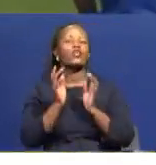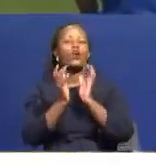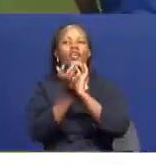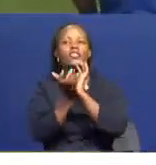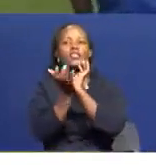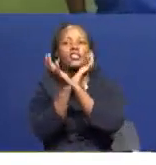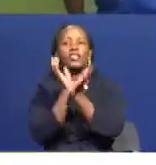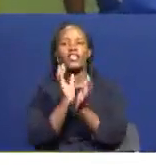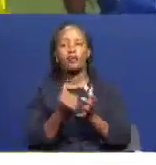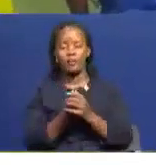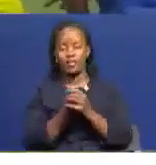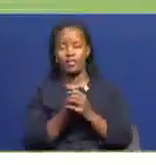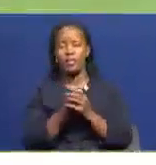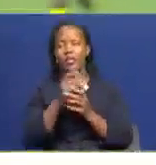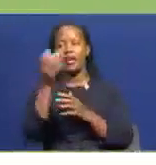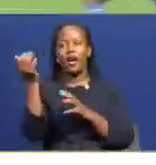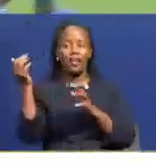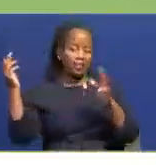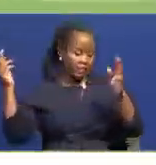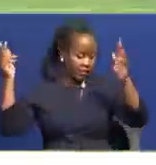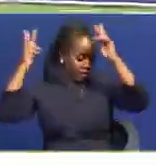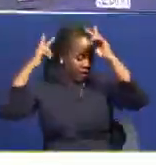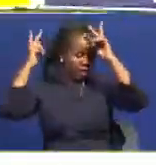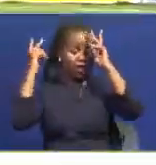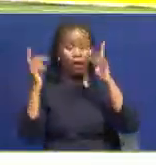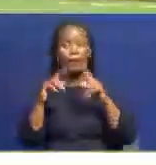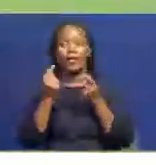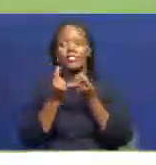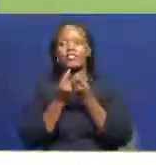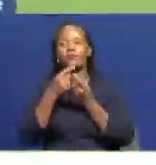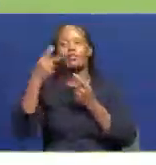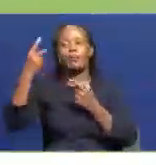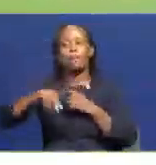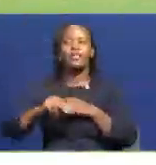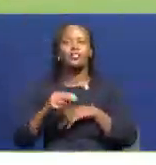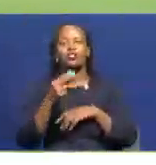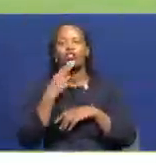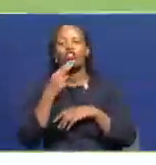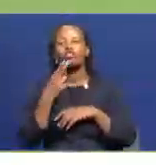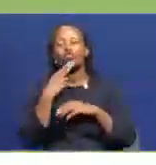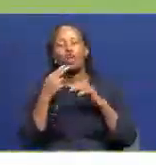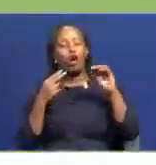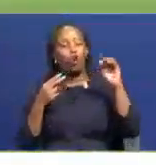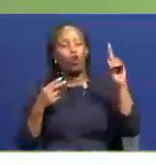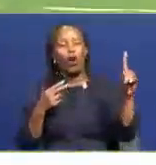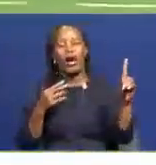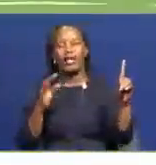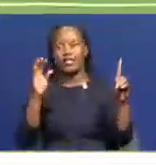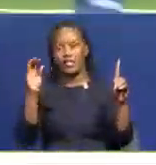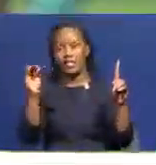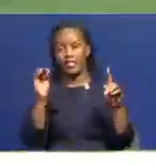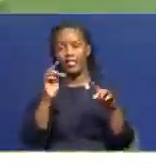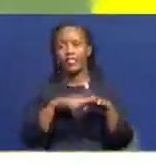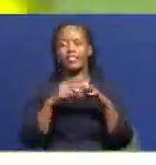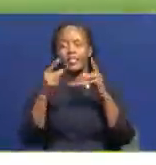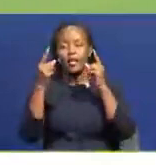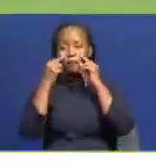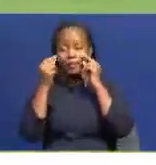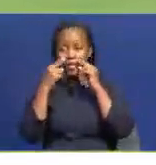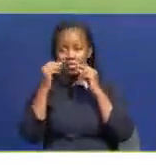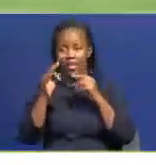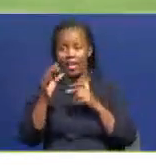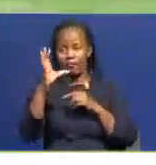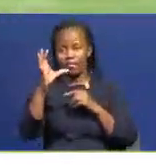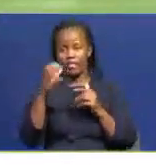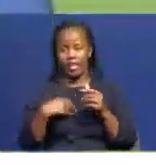other matches, Kakamega Homeboyz defeated Nzoia Sugar 1-0 as former FKF Premier League champions Tusker FC were held to a 2-2 draw by